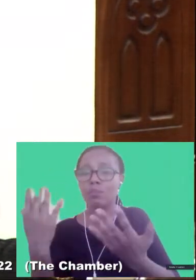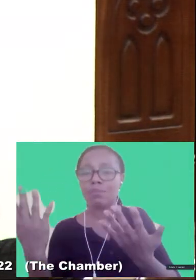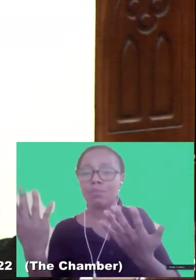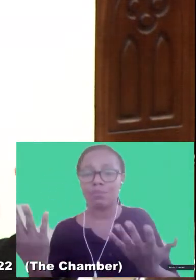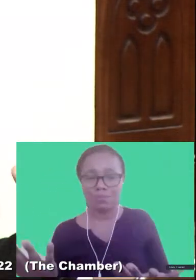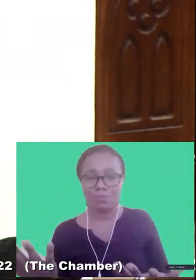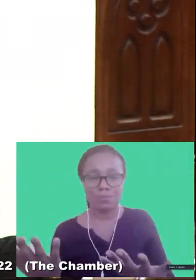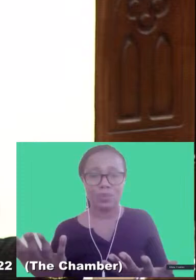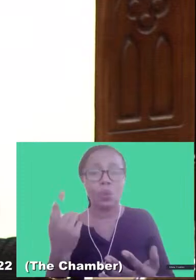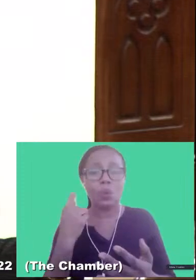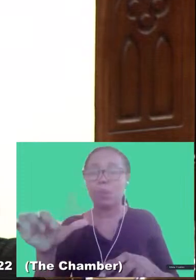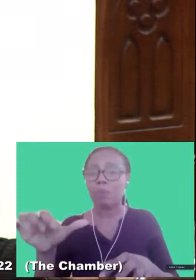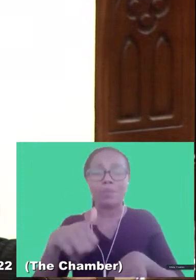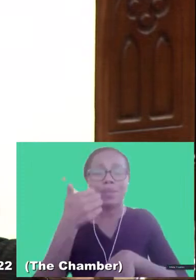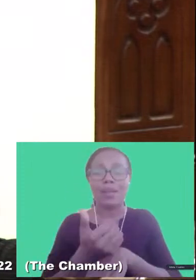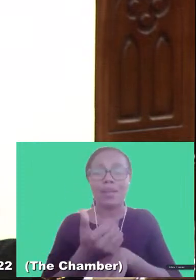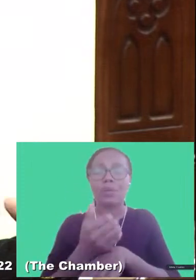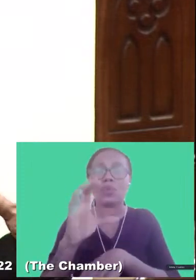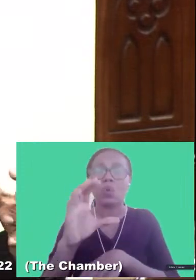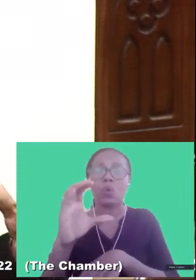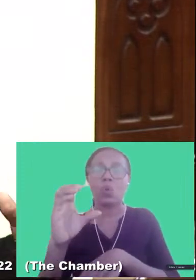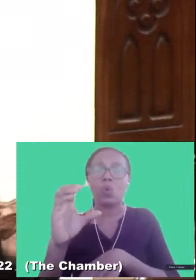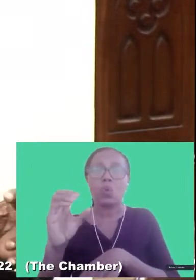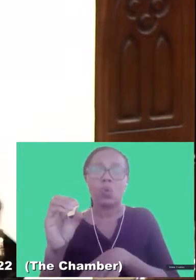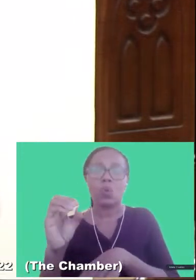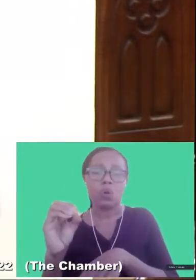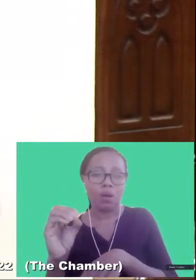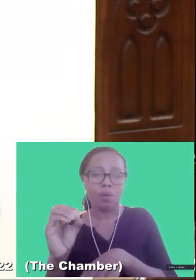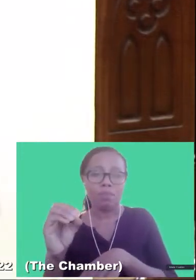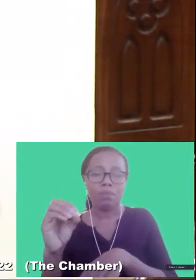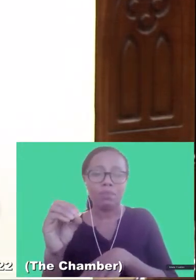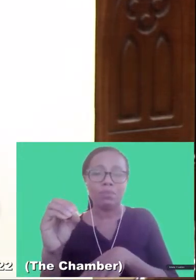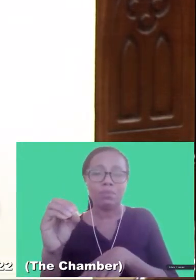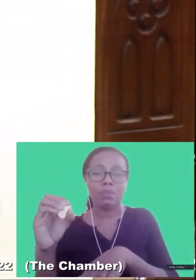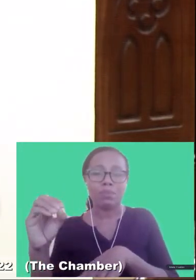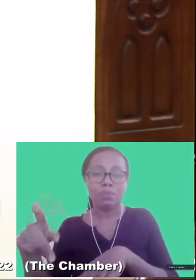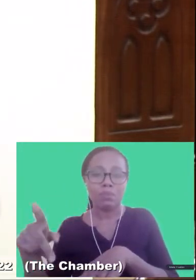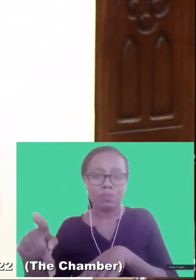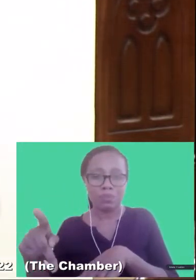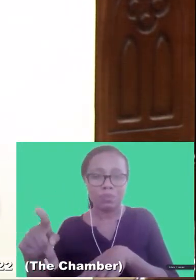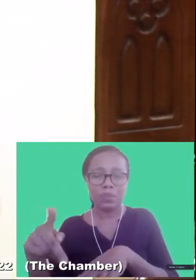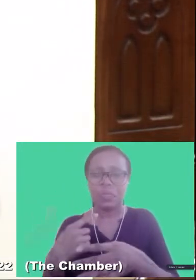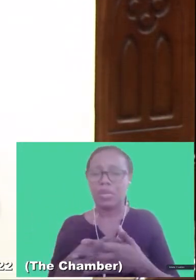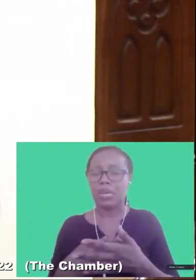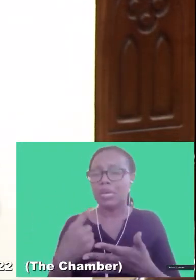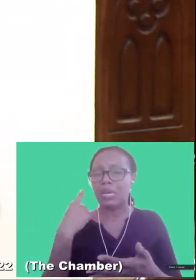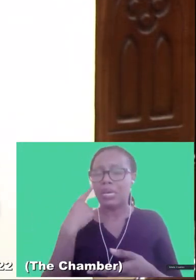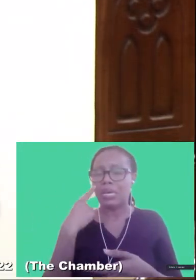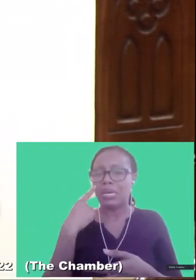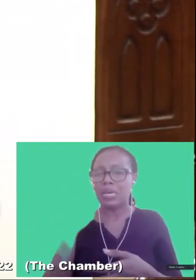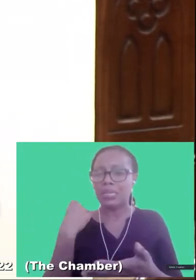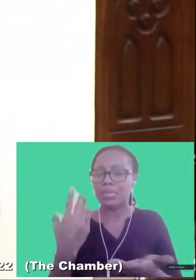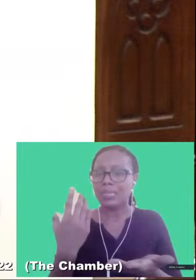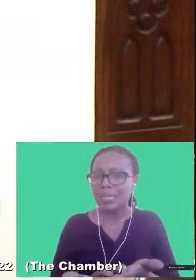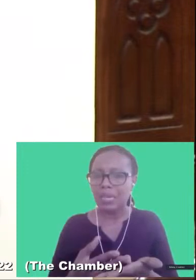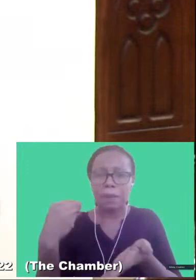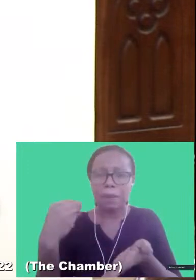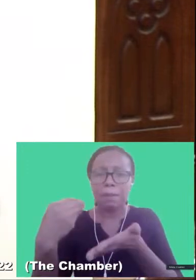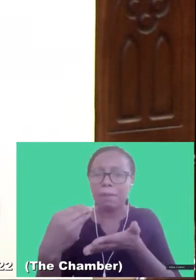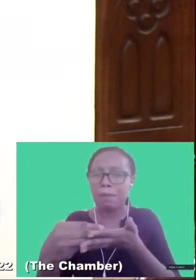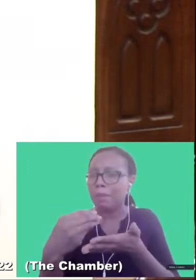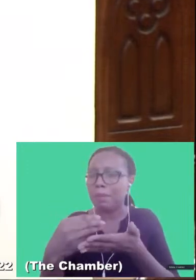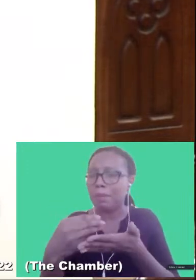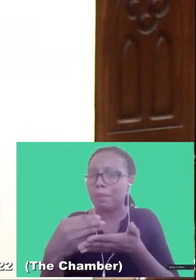these different economies of scale by coming together and doing basic things, even in the retail section, of